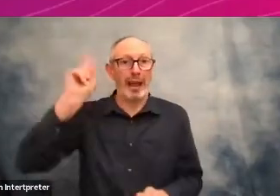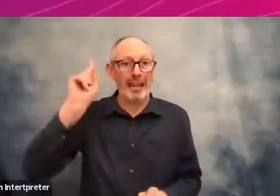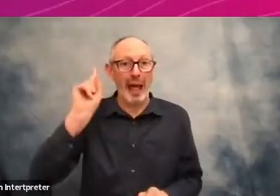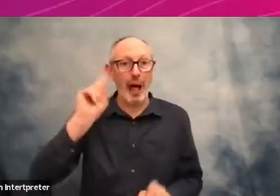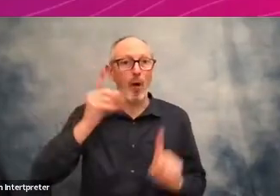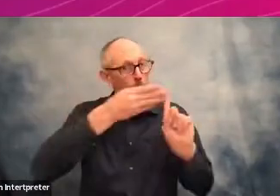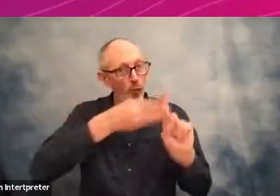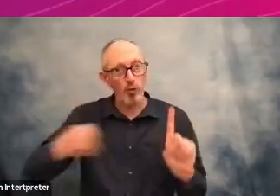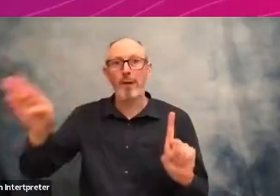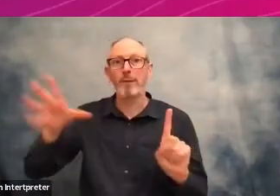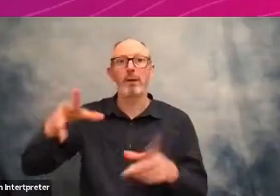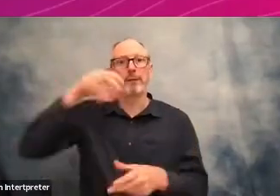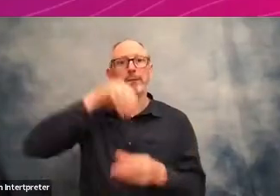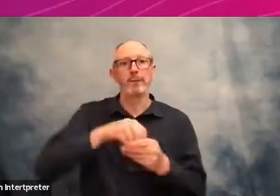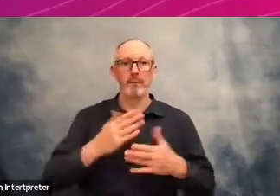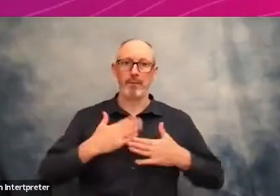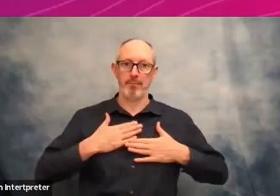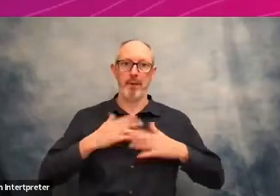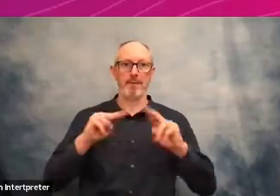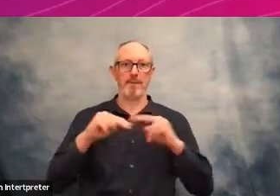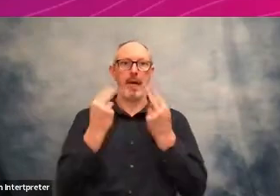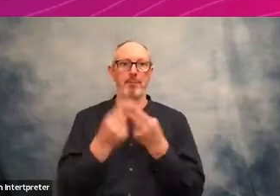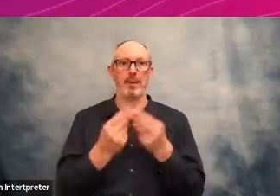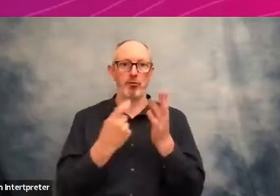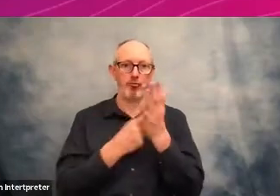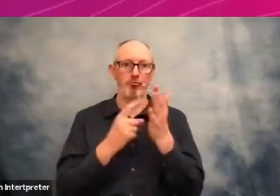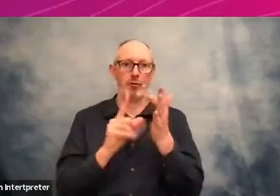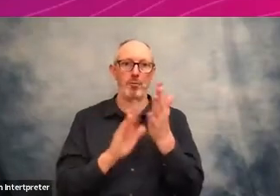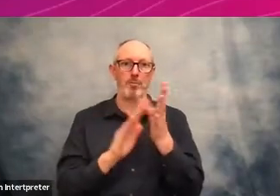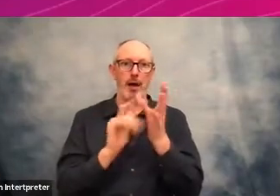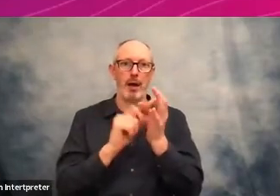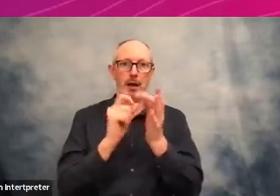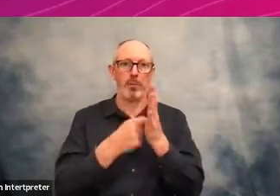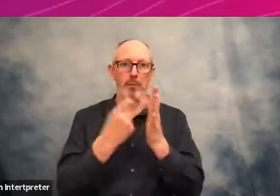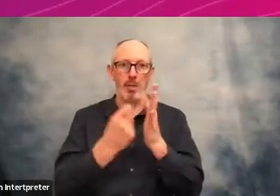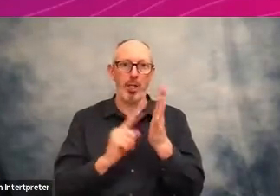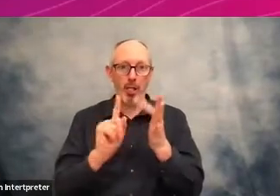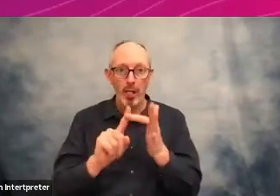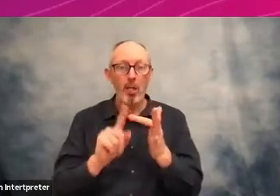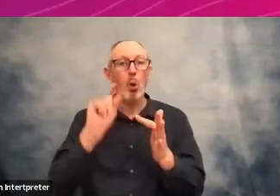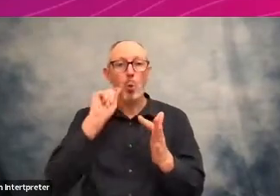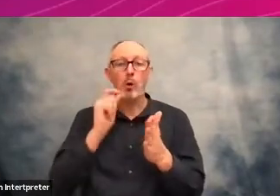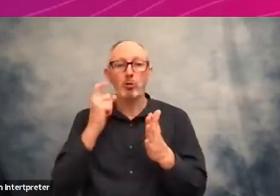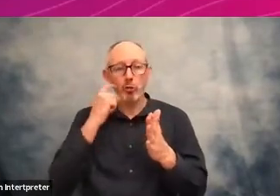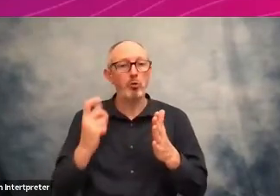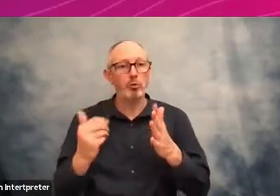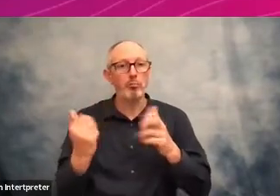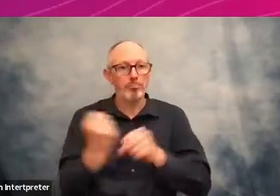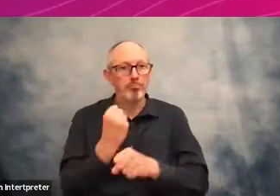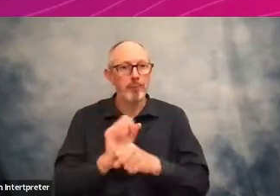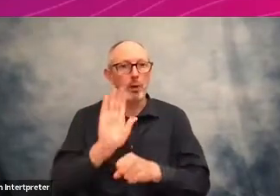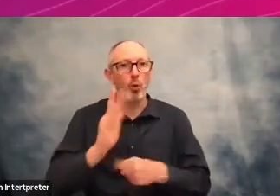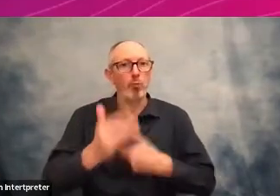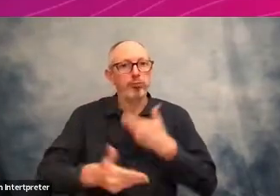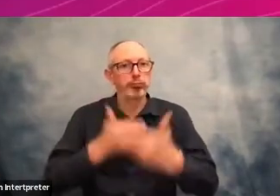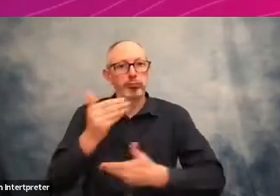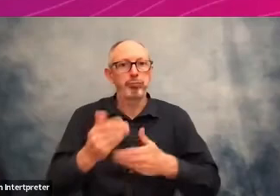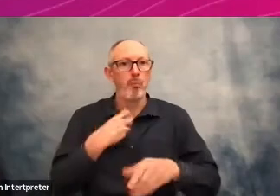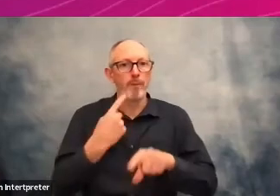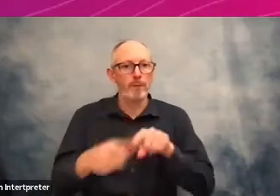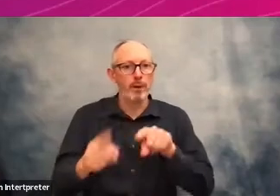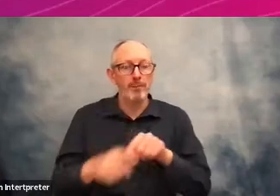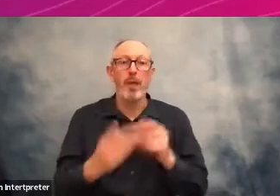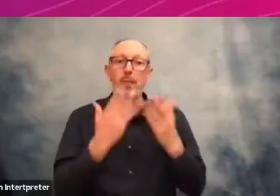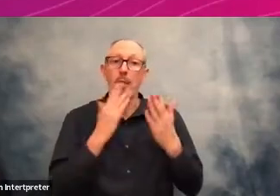of the Remarkable family, and I look forward to sharing more ways we're going to accelerate your path to market and growth. Thank you again to our